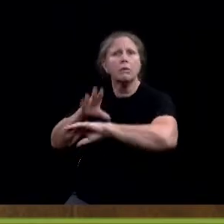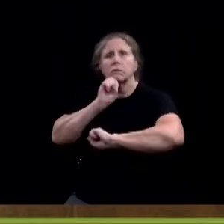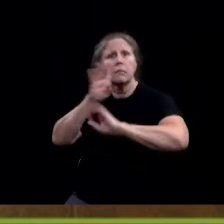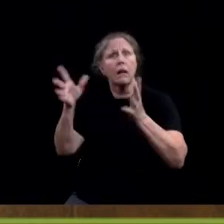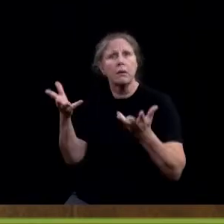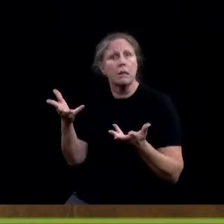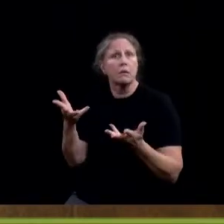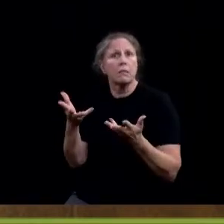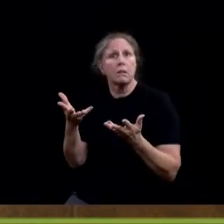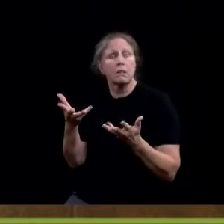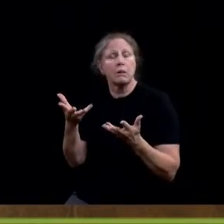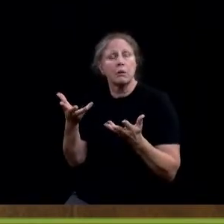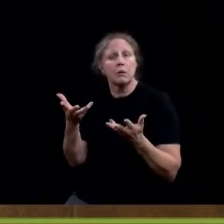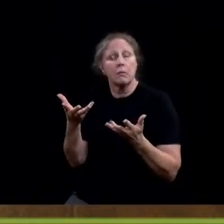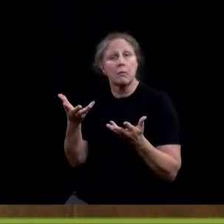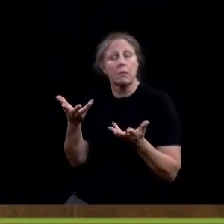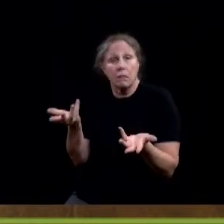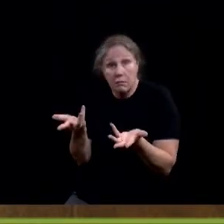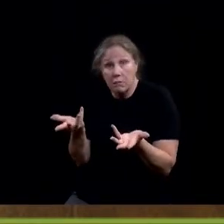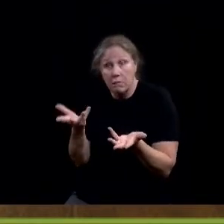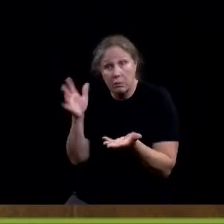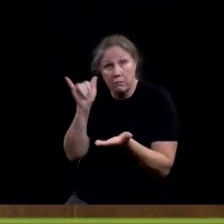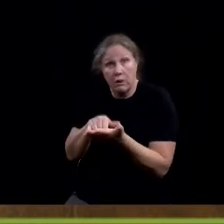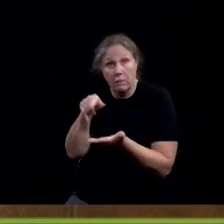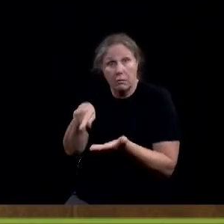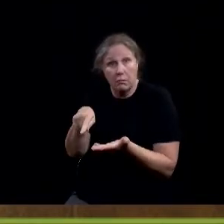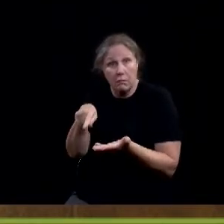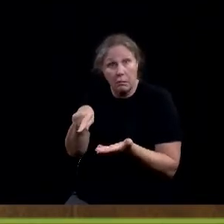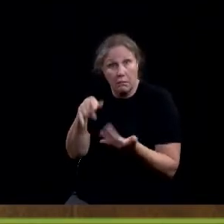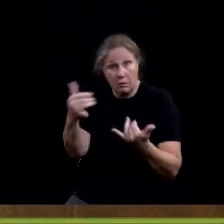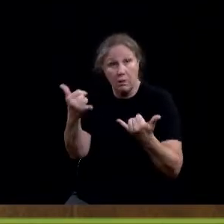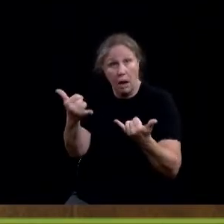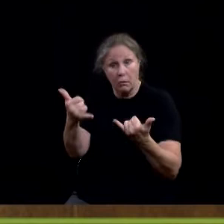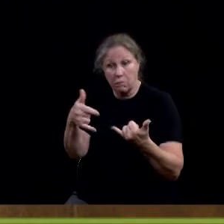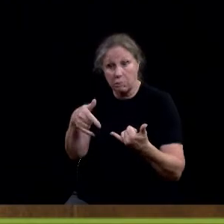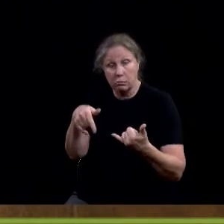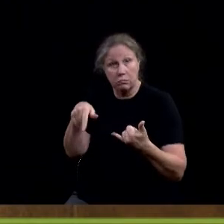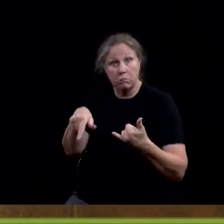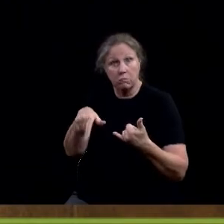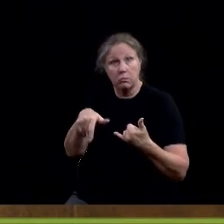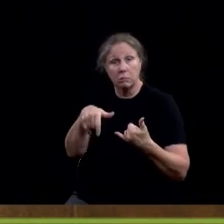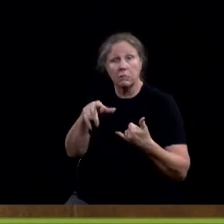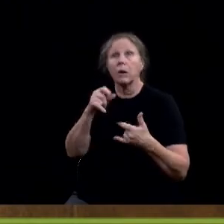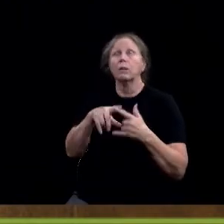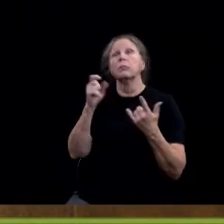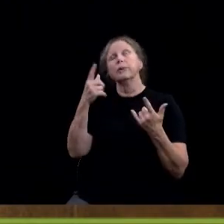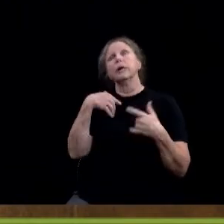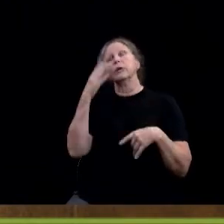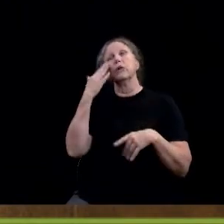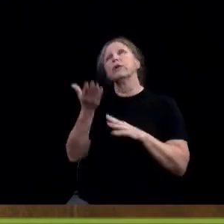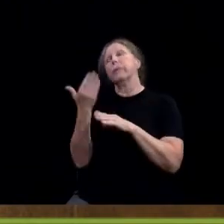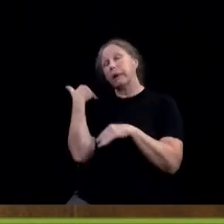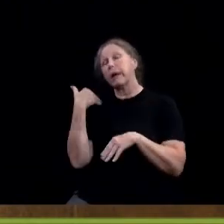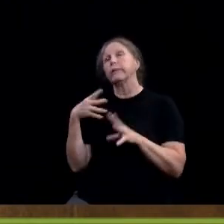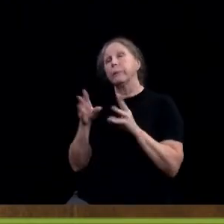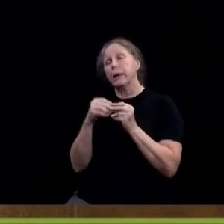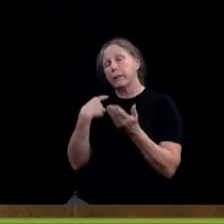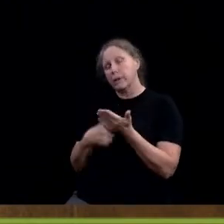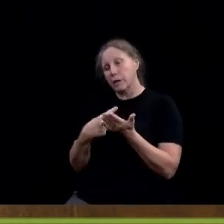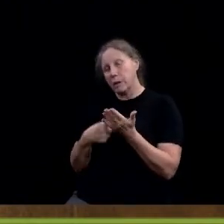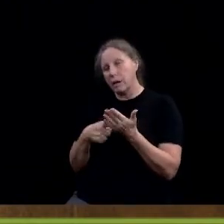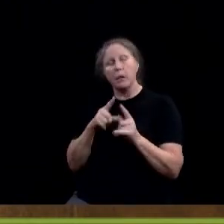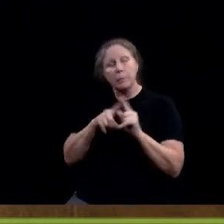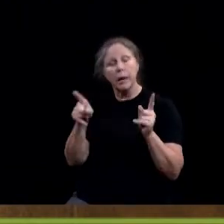this is now well, I guess I knew from the last meeting that it was on there, but we're making it effective today if we